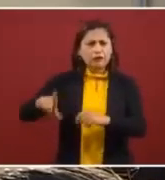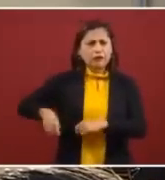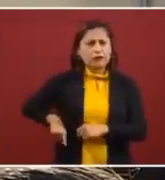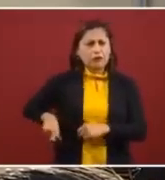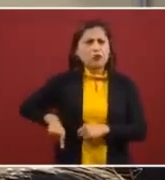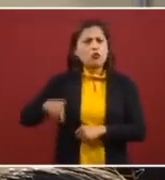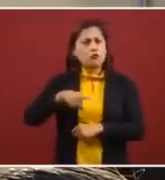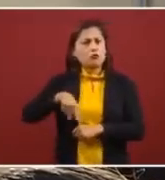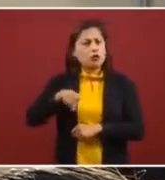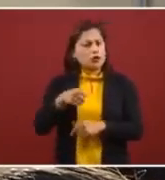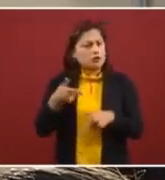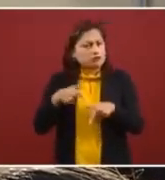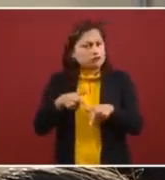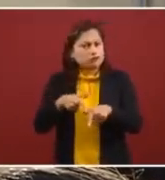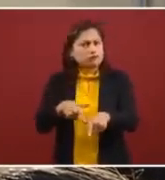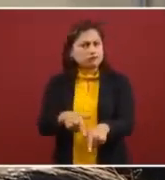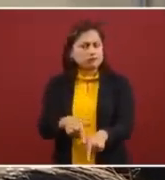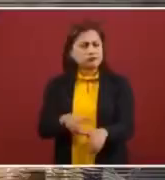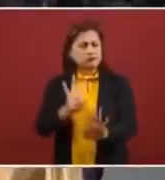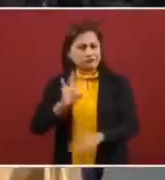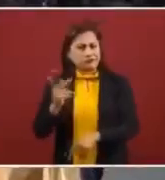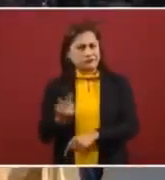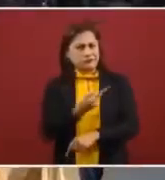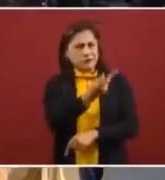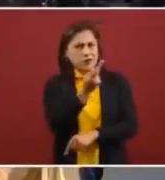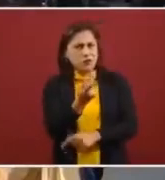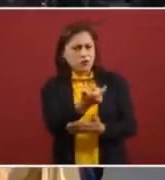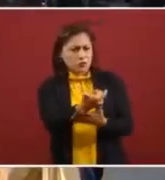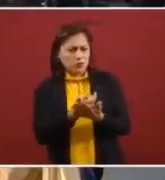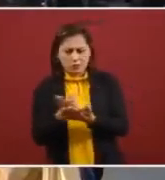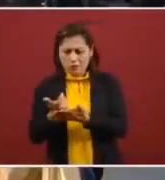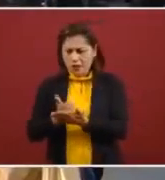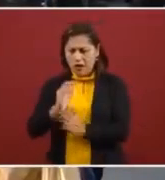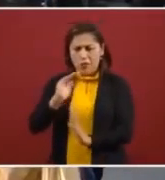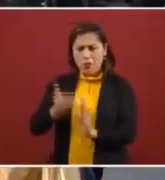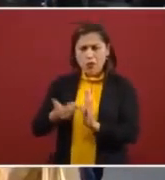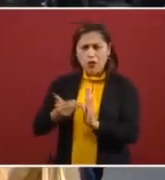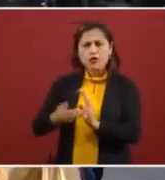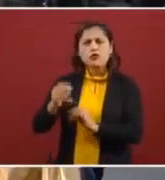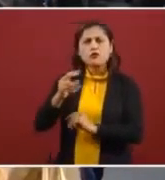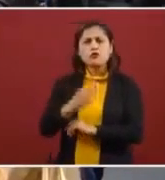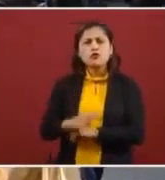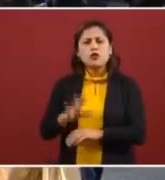following up on it. And why are they just letting it sit there?